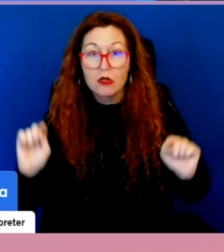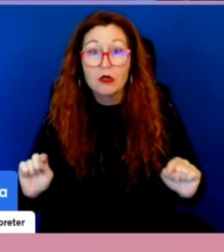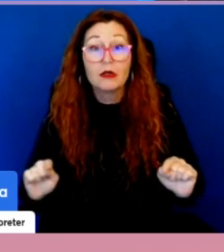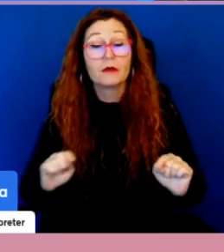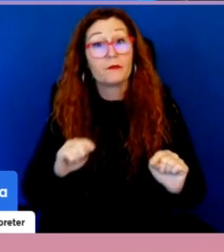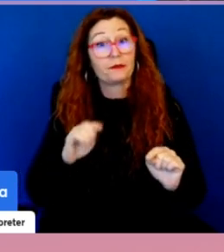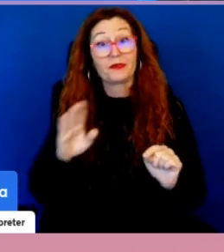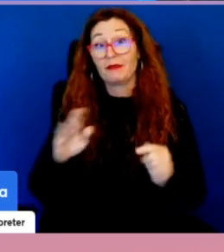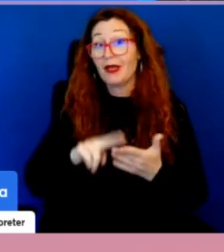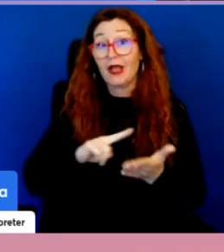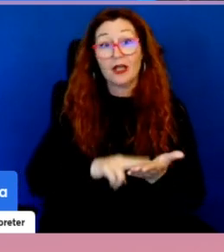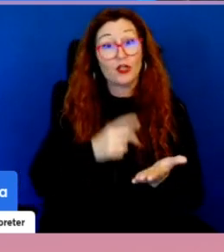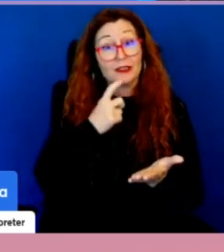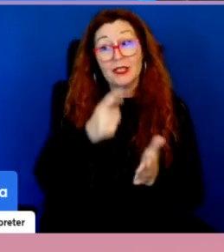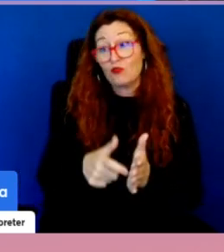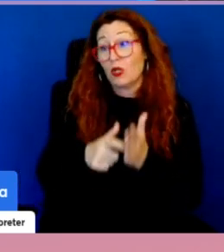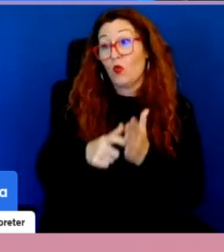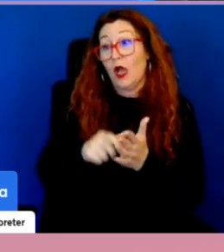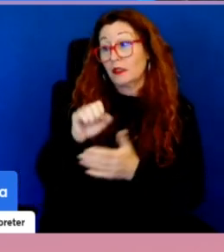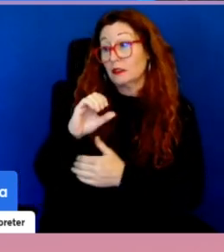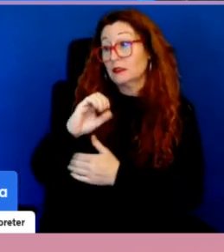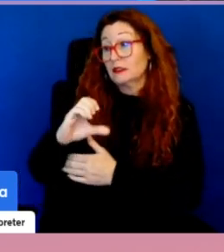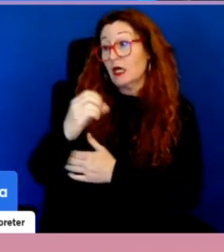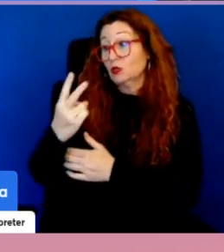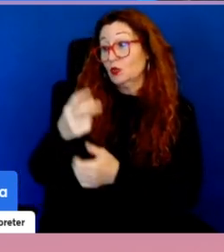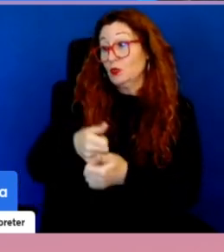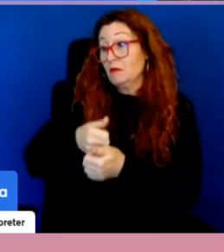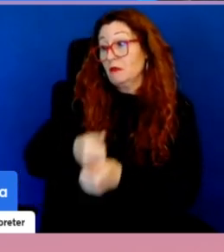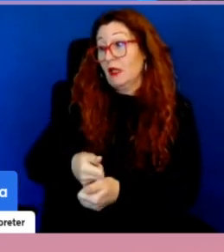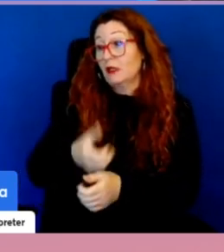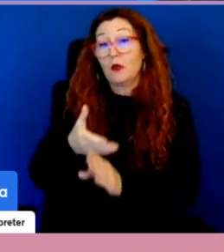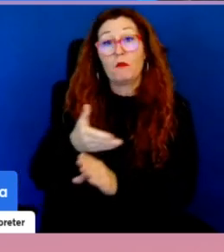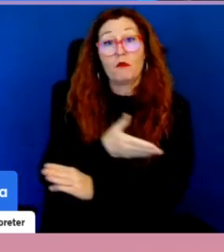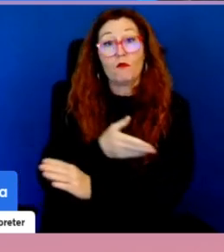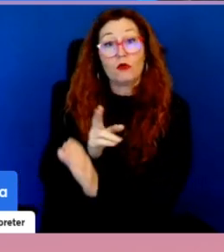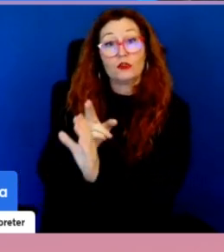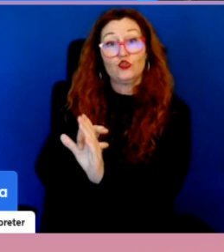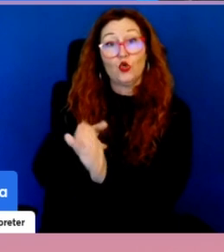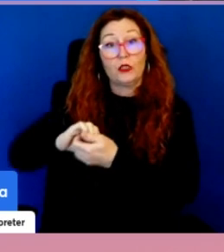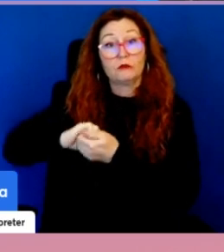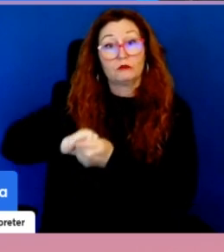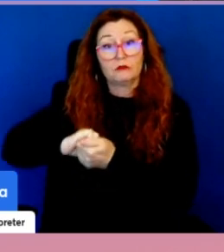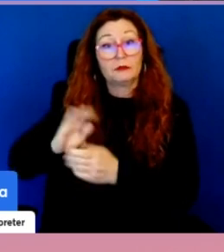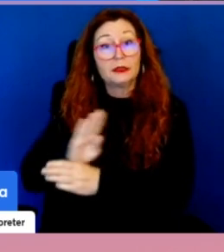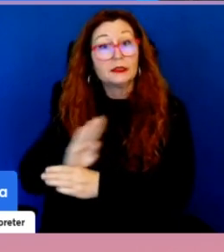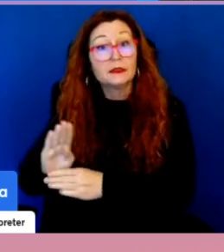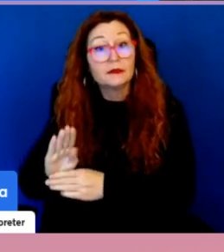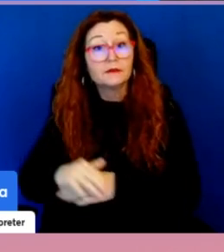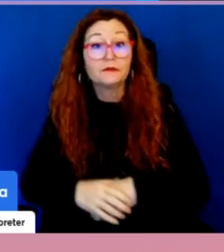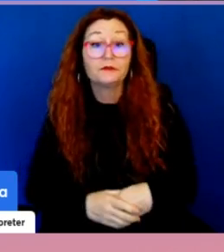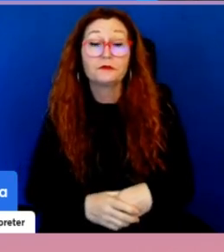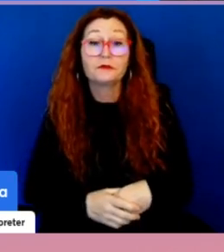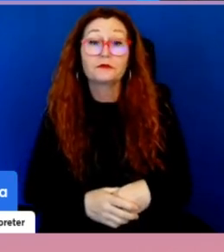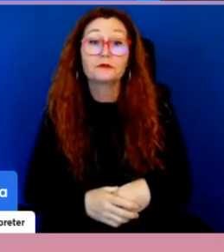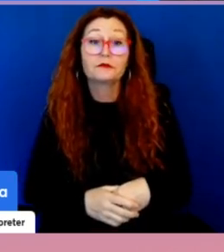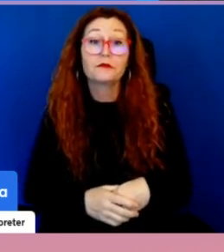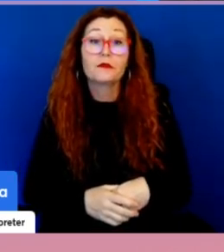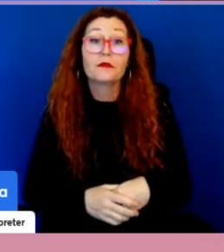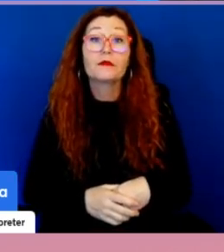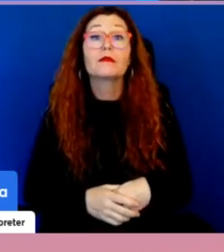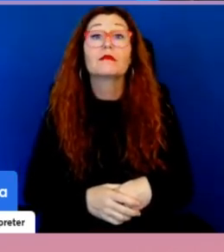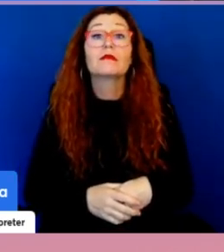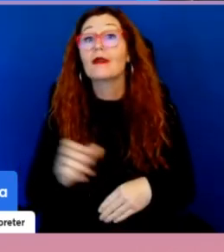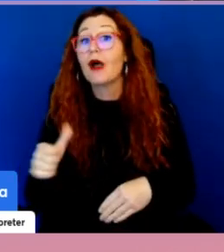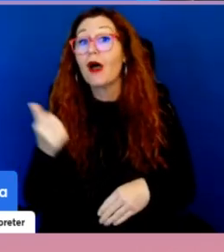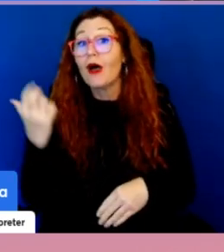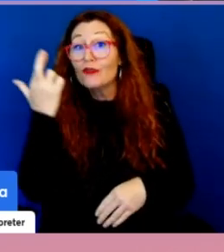2 compliant before we do business with you. So that might be another reason. And the last point that we'll talk about why they might do this